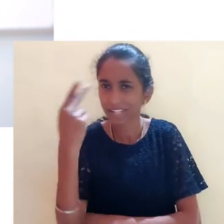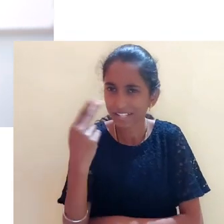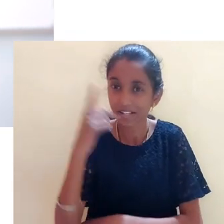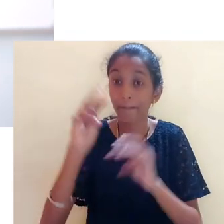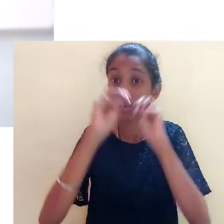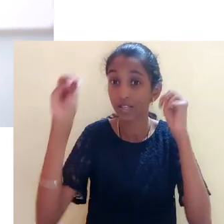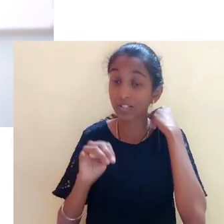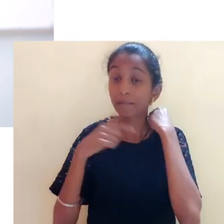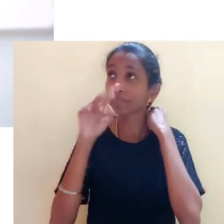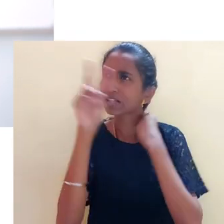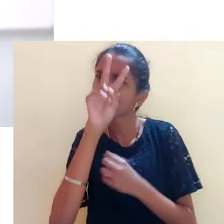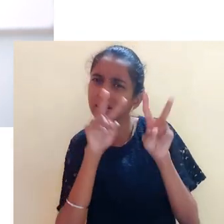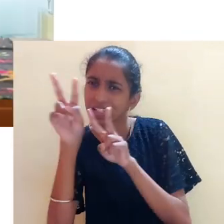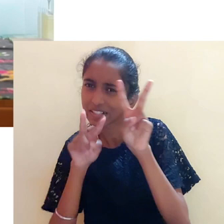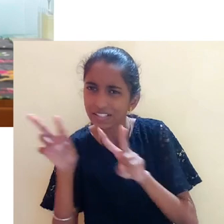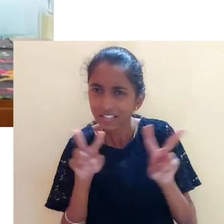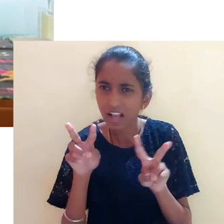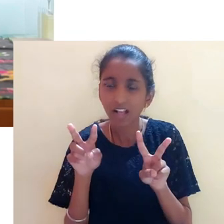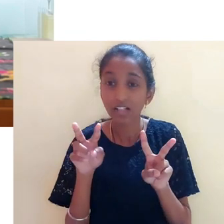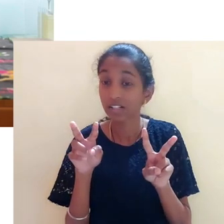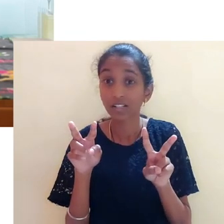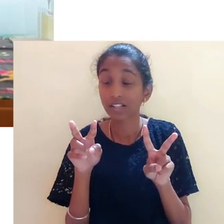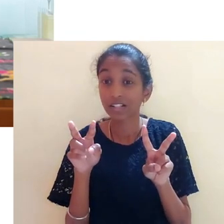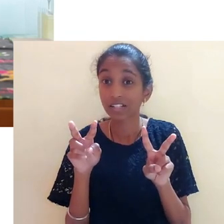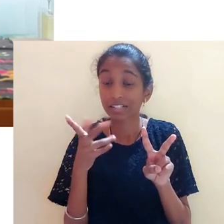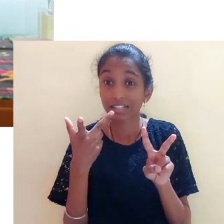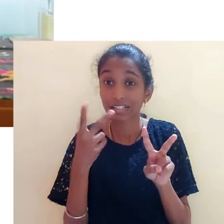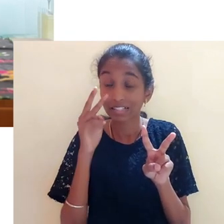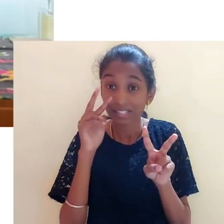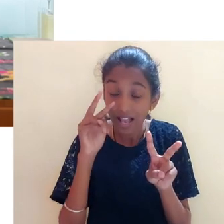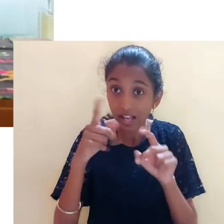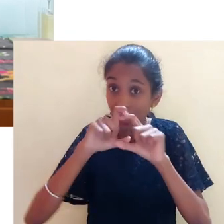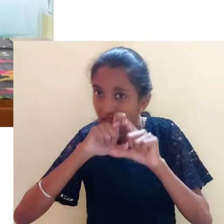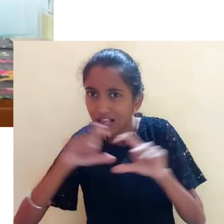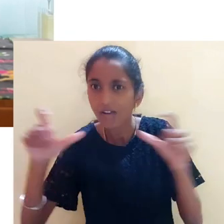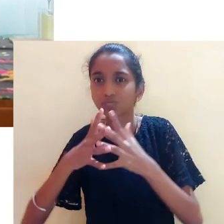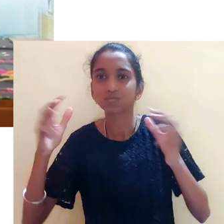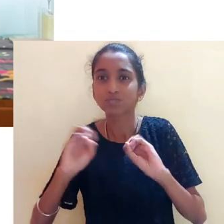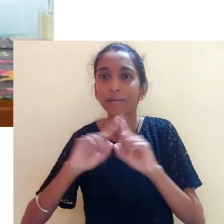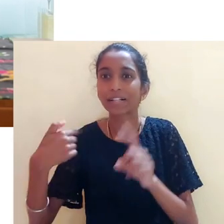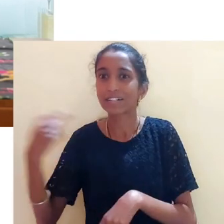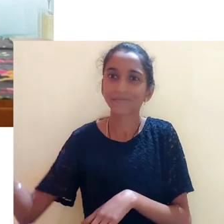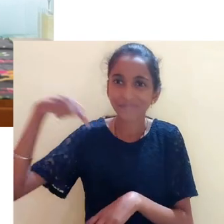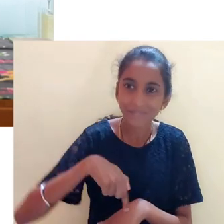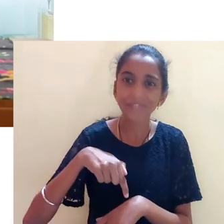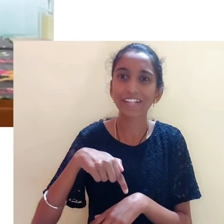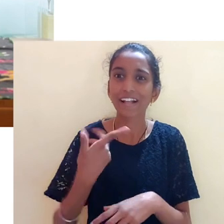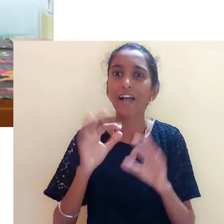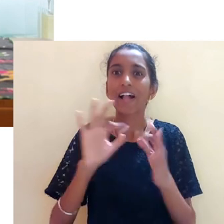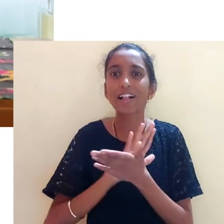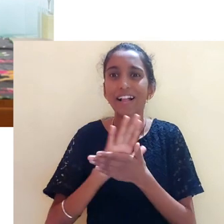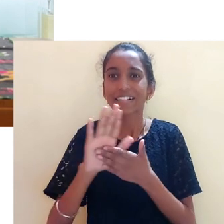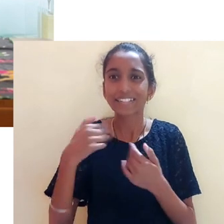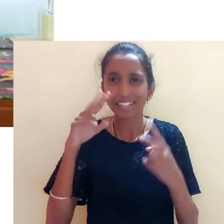the artworks in the museum site, you couldn't really see it in very much detail. Yeah. But like coming here,